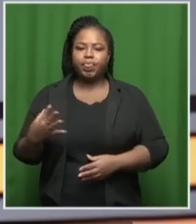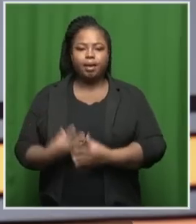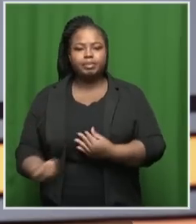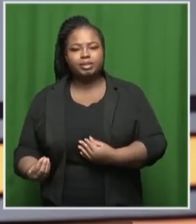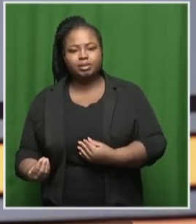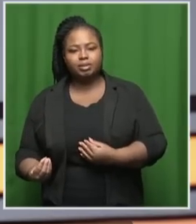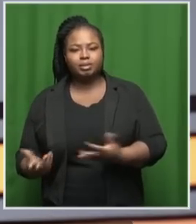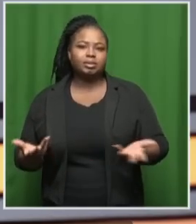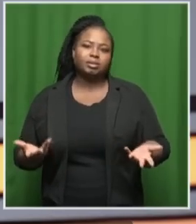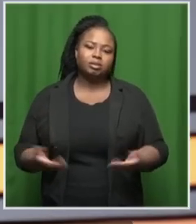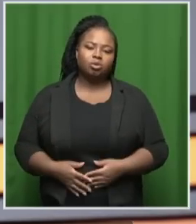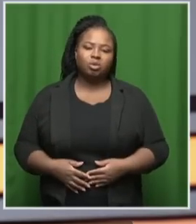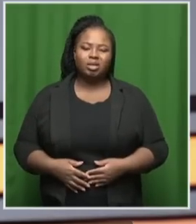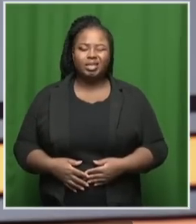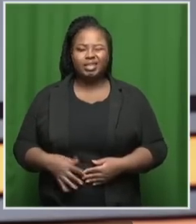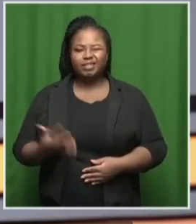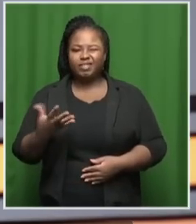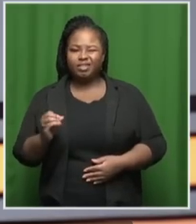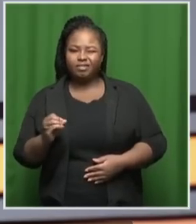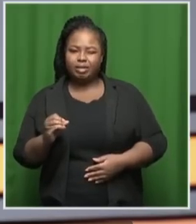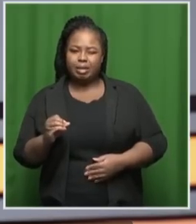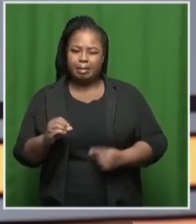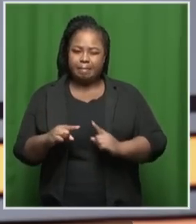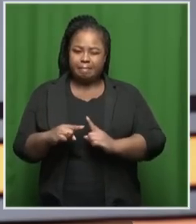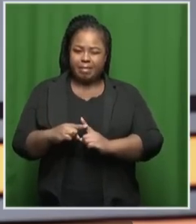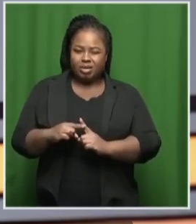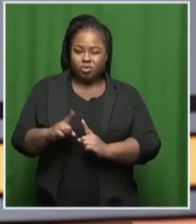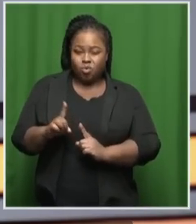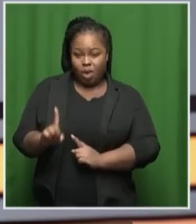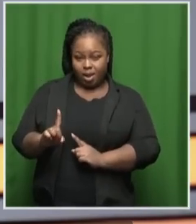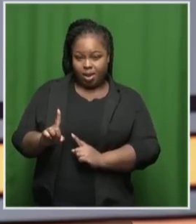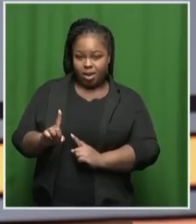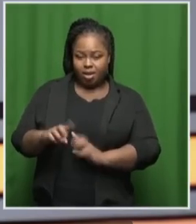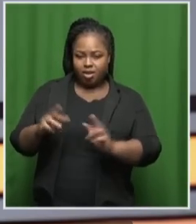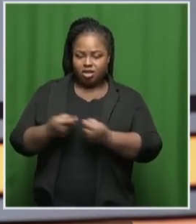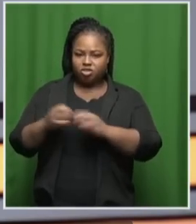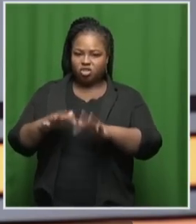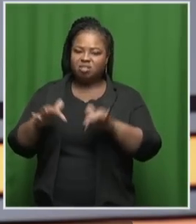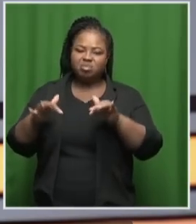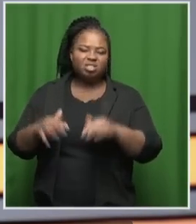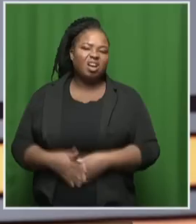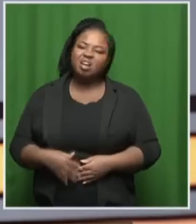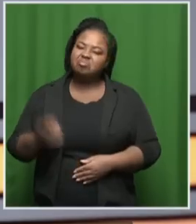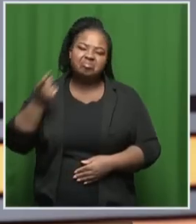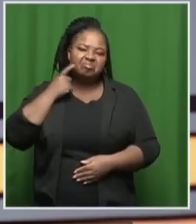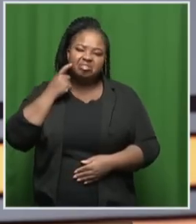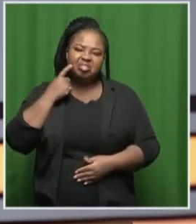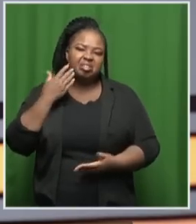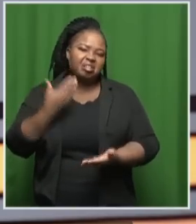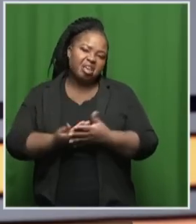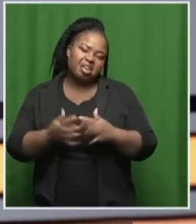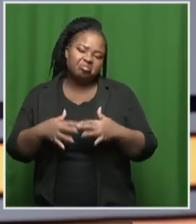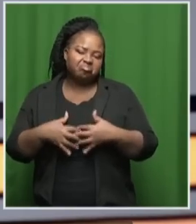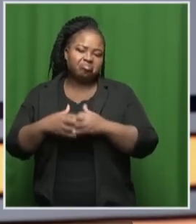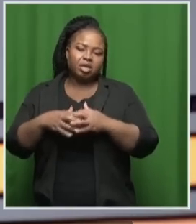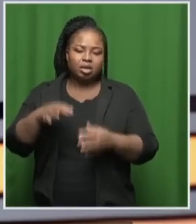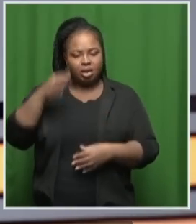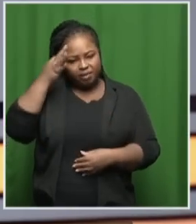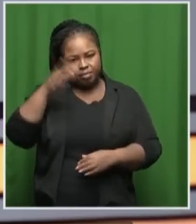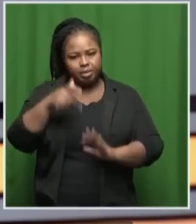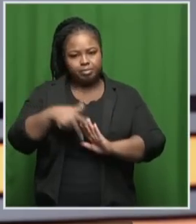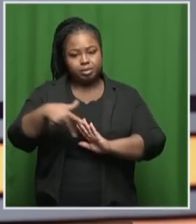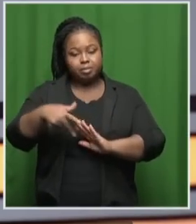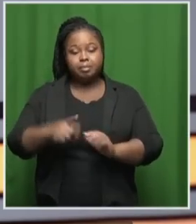ANC just gets 50+1 in the National Assembly, it's easy for them because they can form a government, they can pass